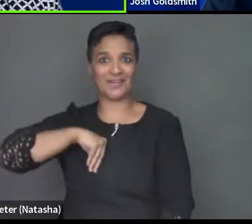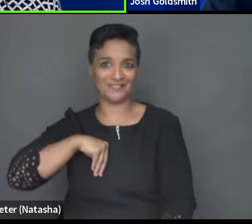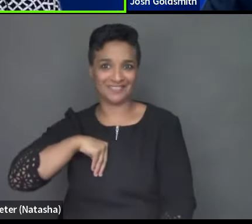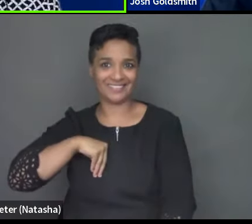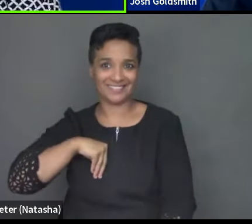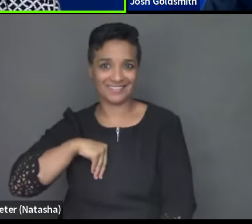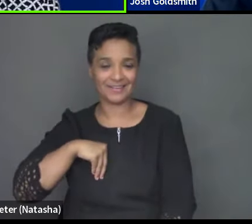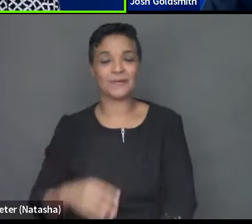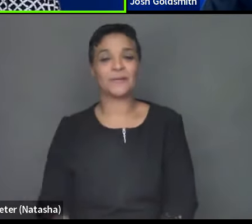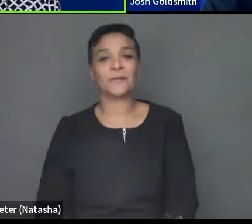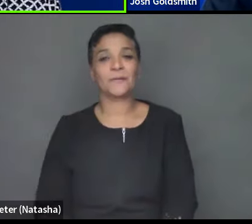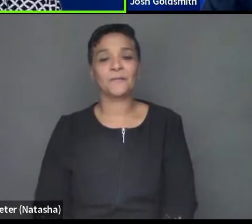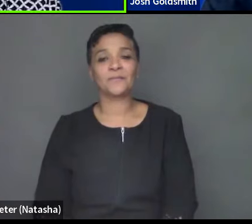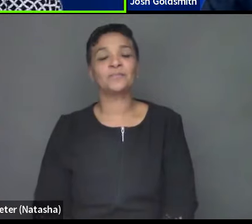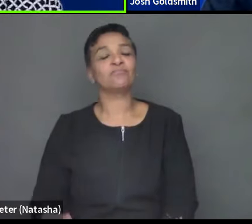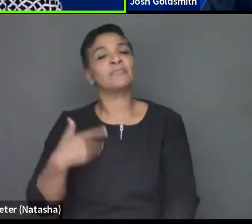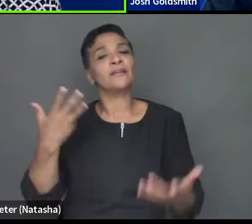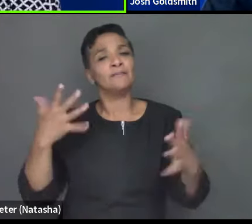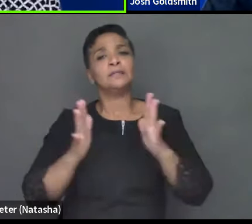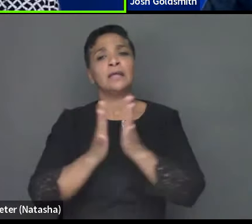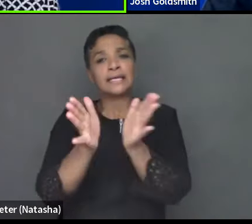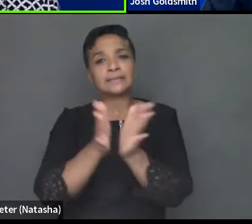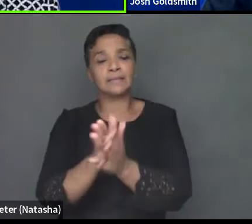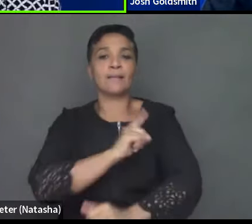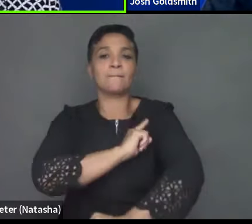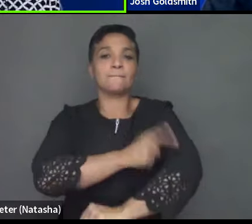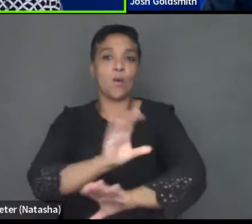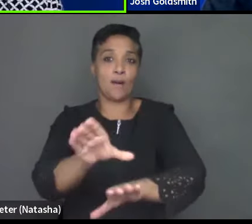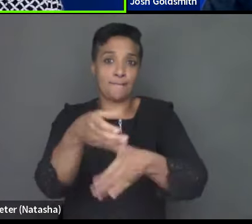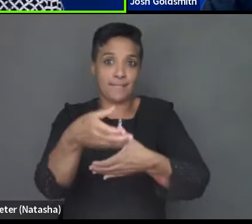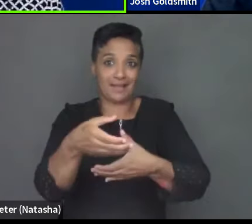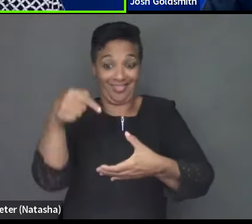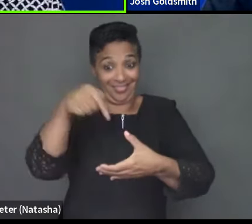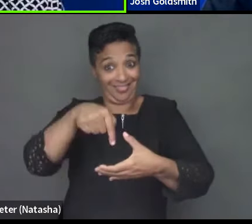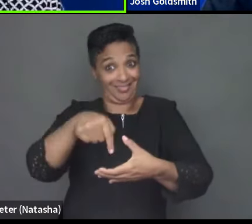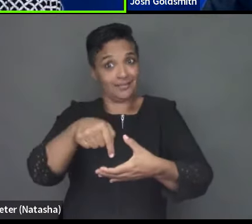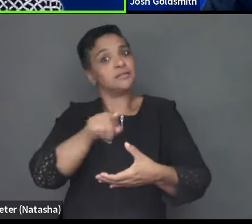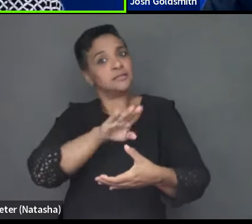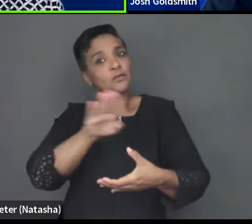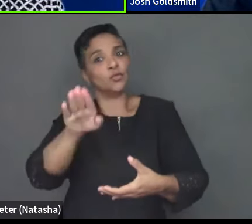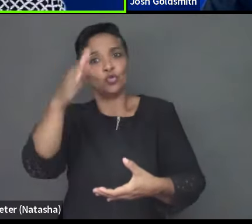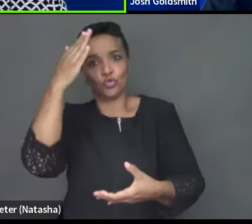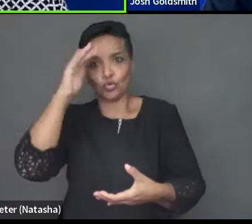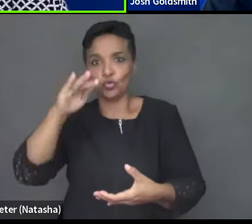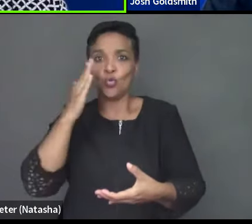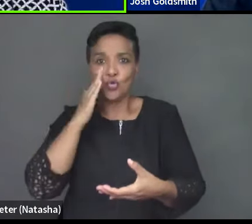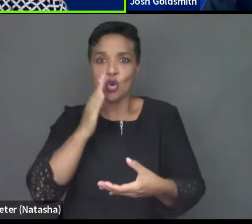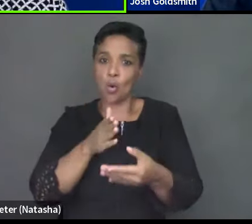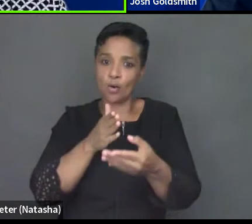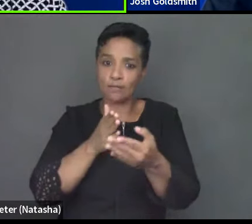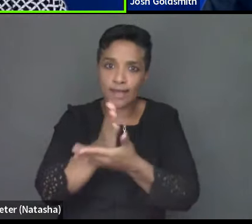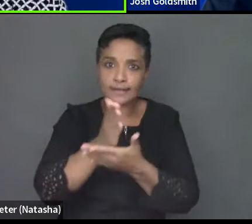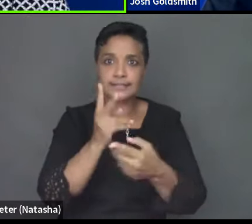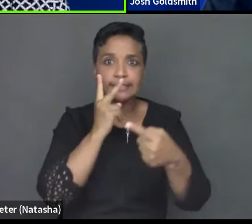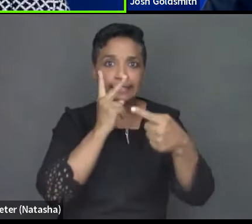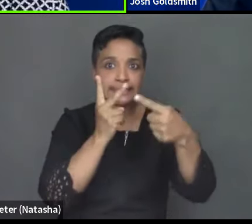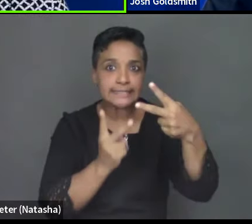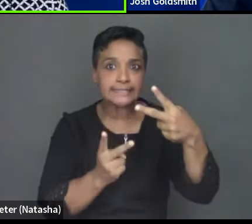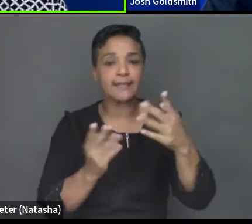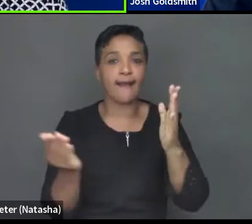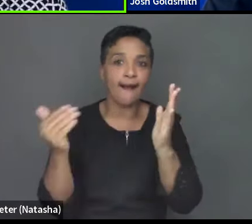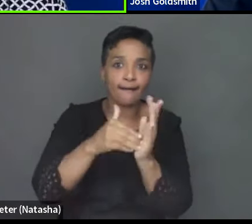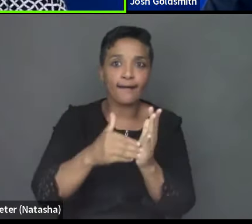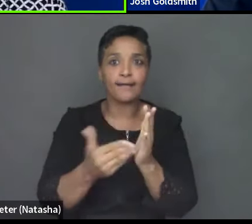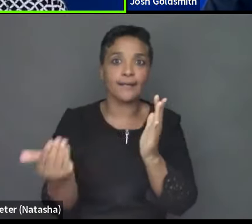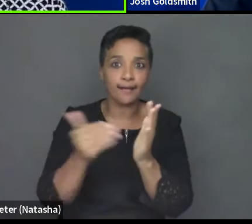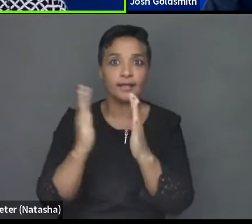we have talked about the Power Pack, which is, of course, the perfect way to make sure that you keep having access to these things. By the way,